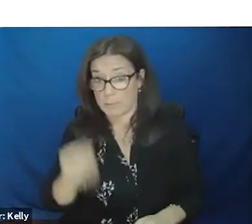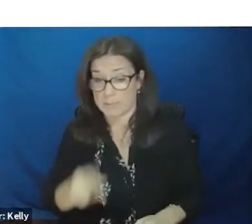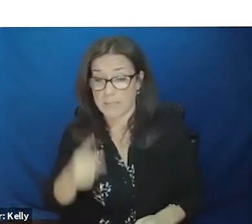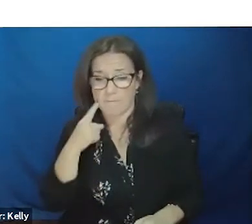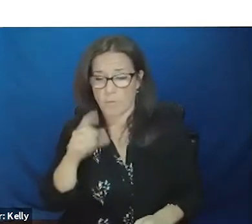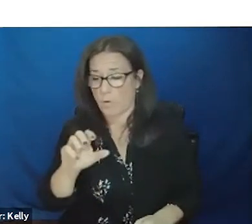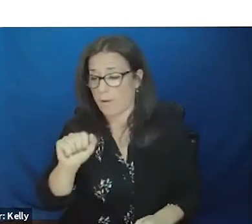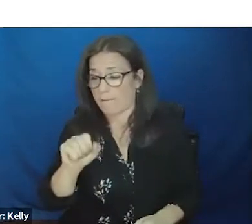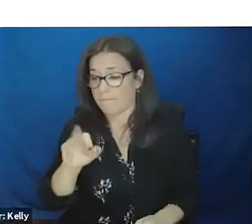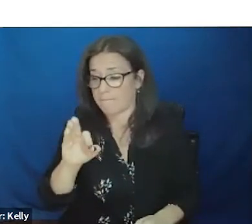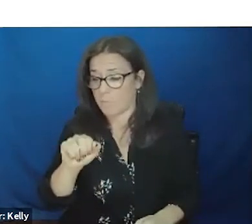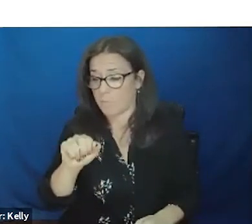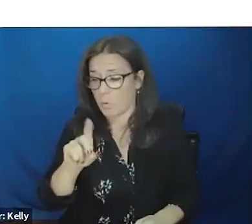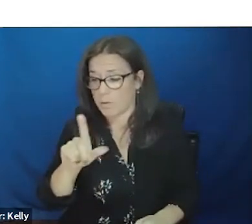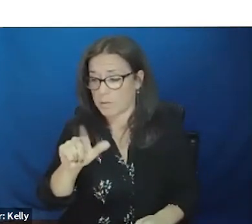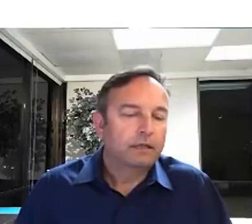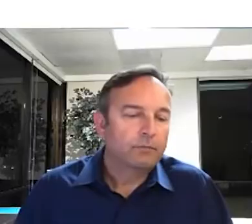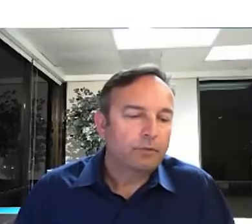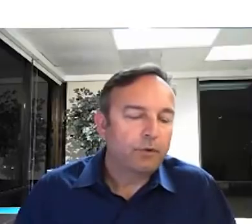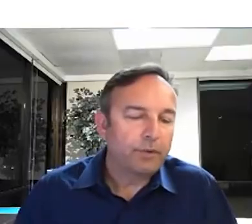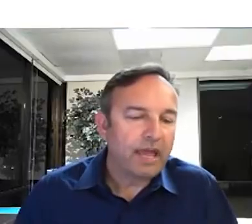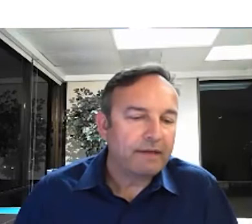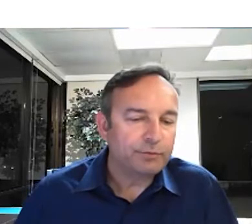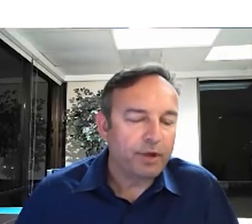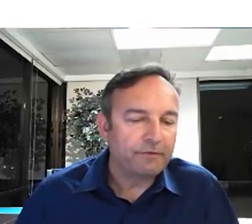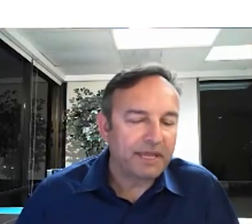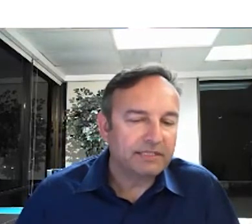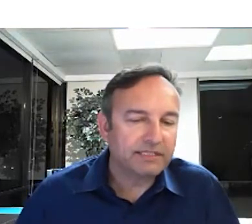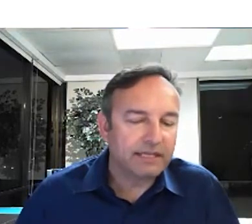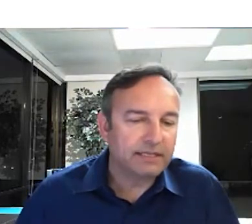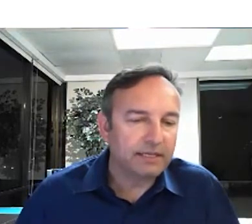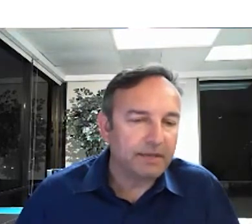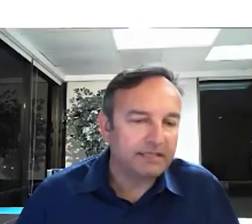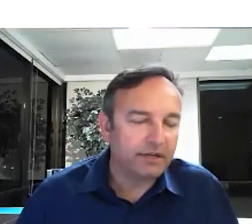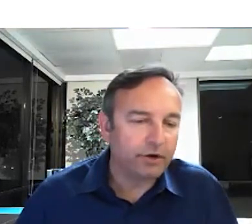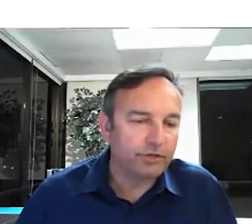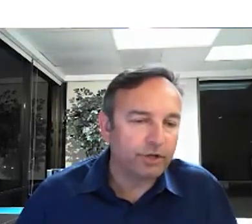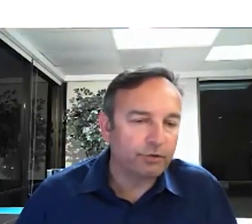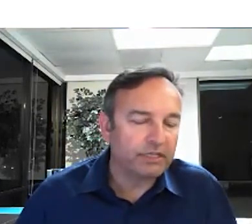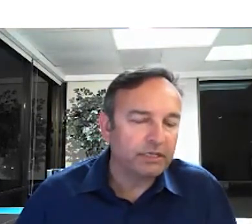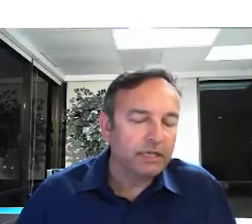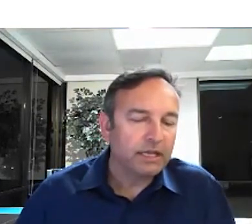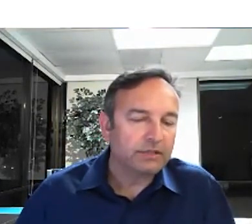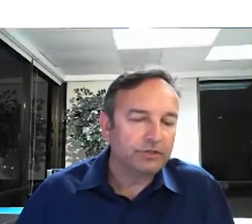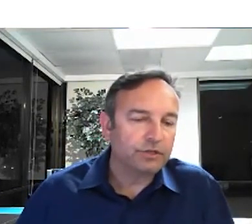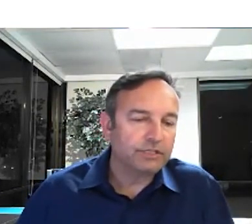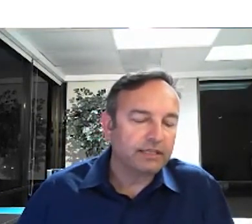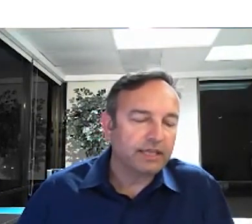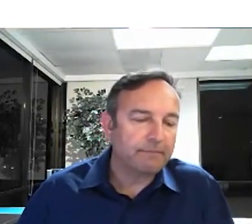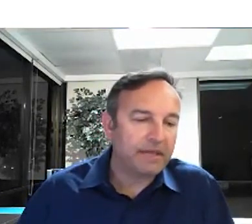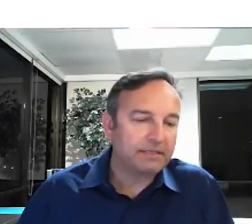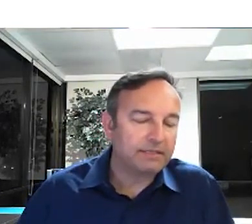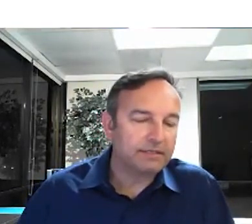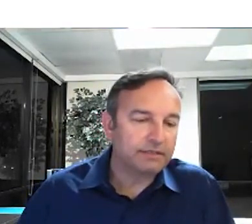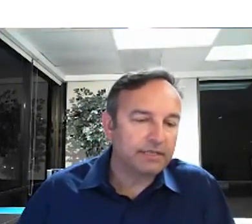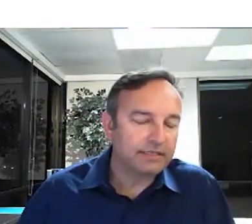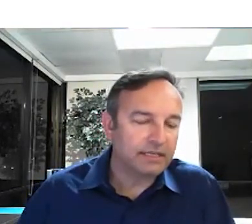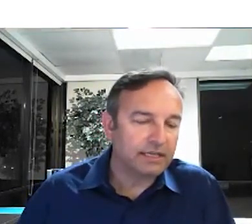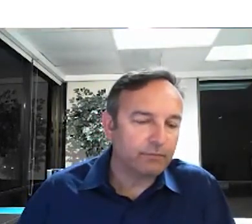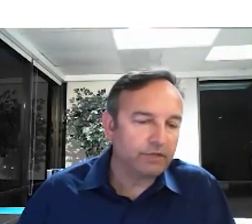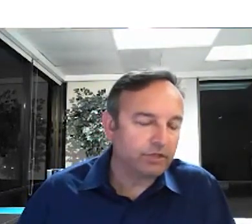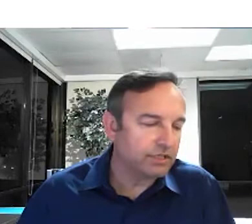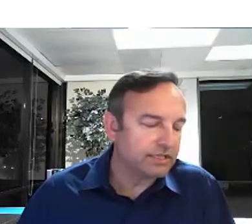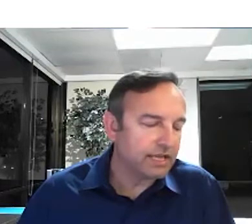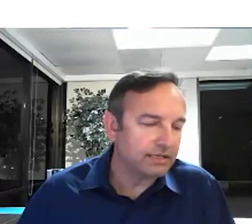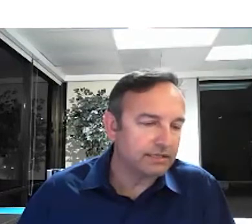Is that correct? For my notes. What we have is we have a base density based on our zoning. And so you take that base